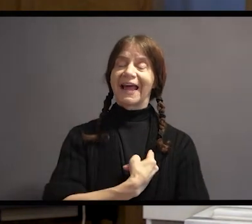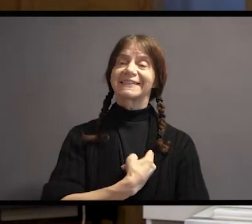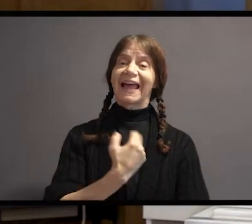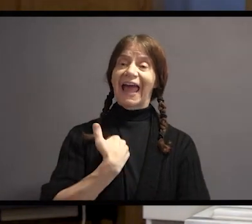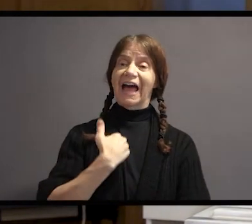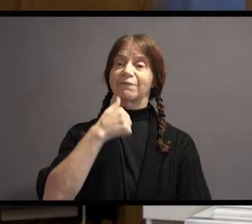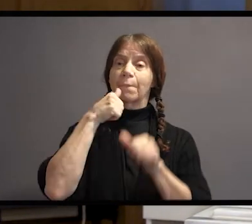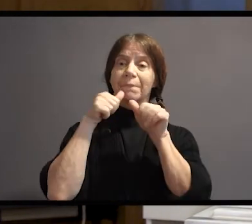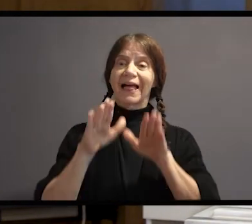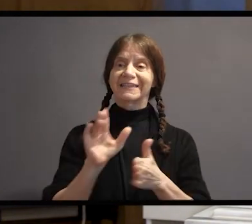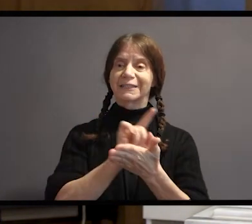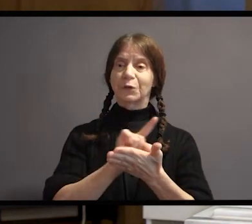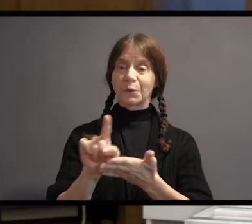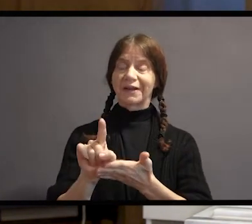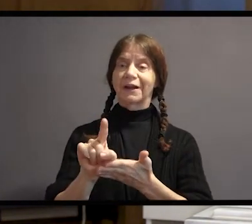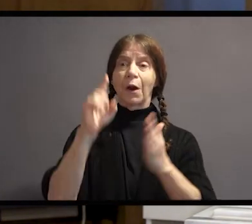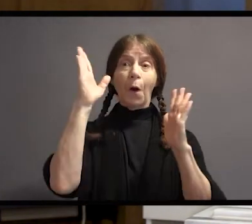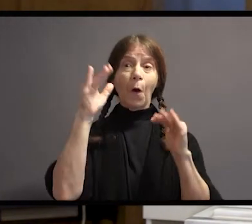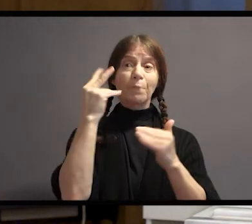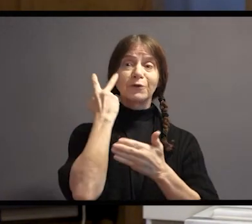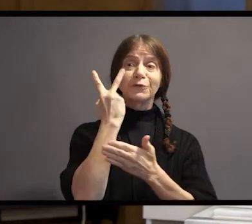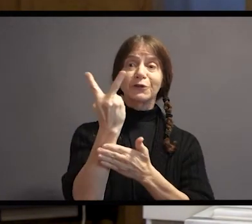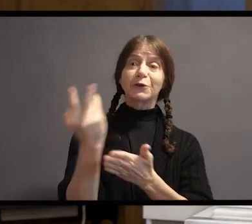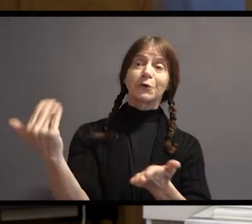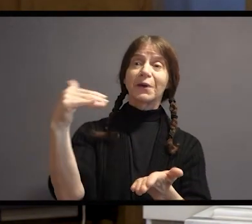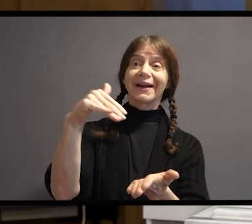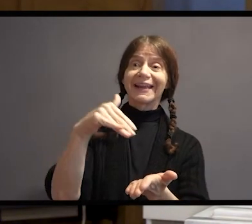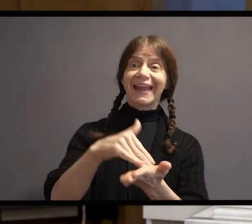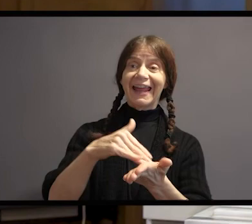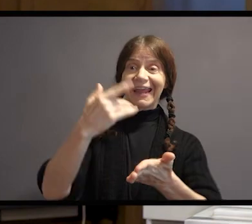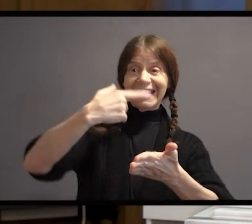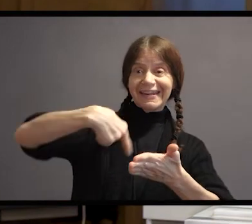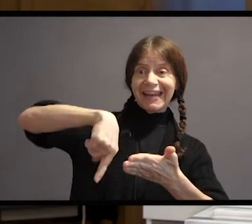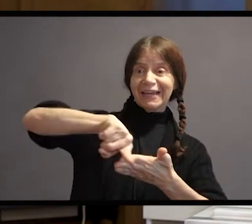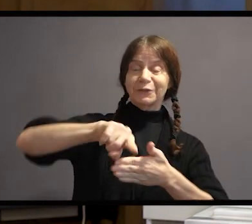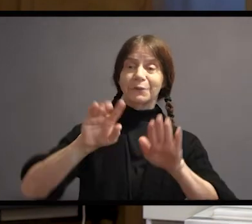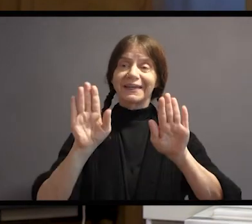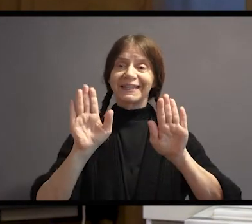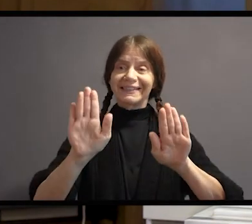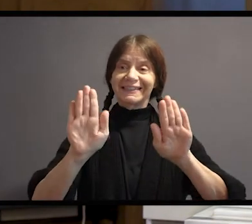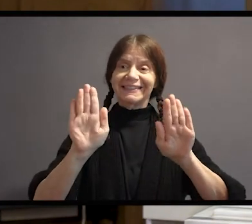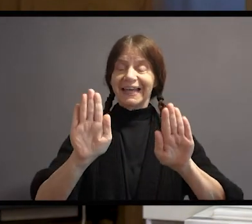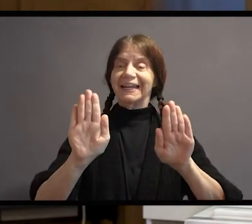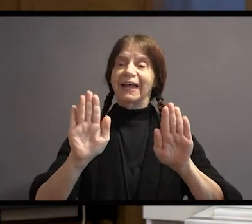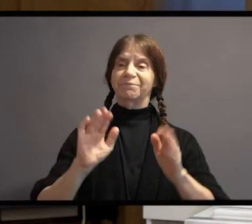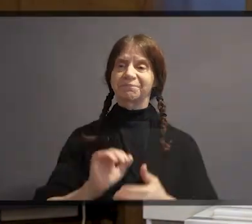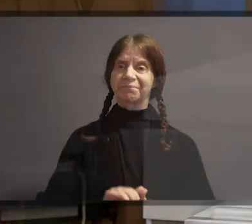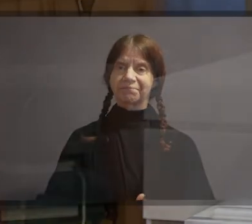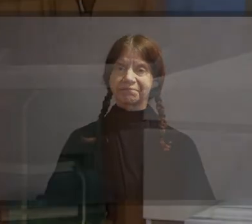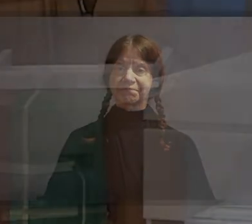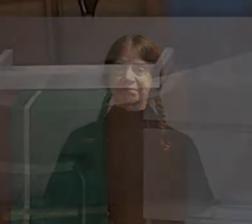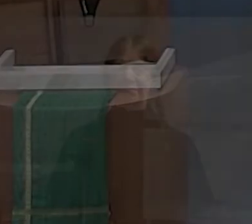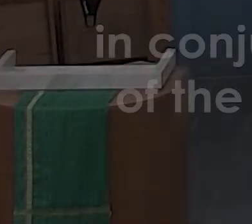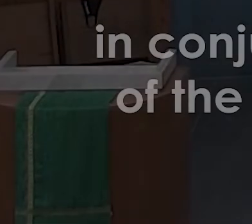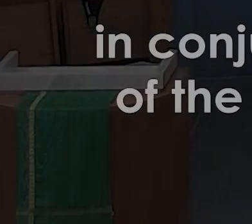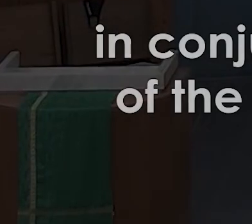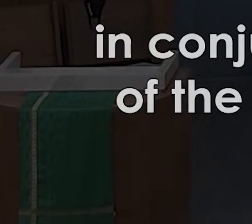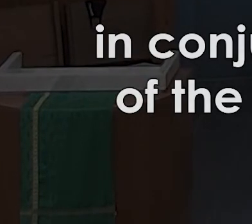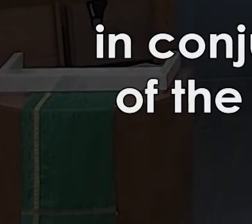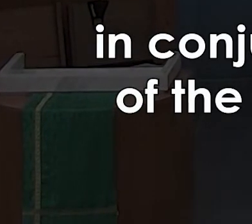today, and have a blessed week. We hope to see you again at the same time next Sunday on this station.